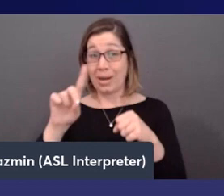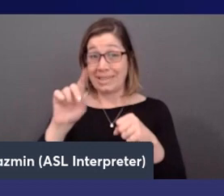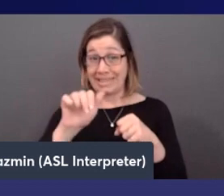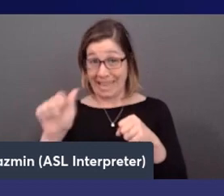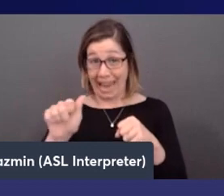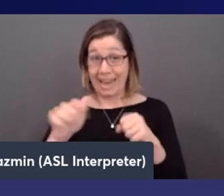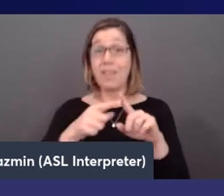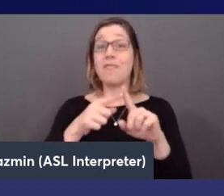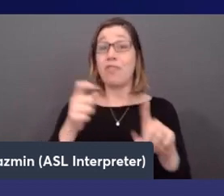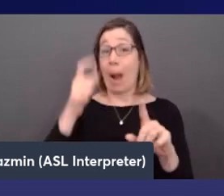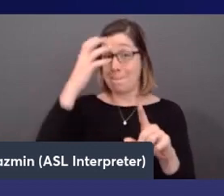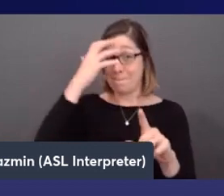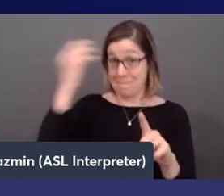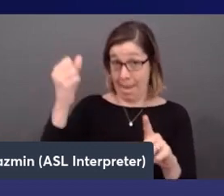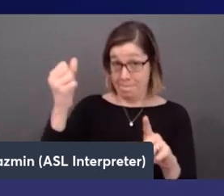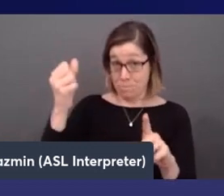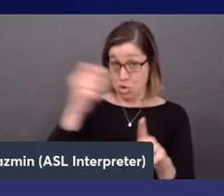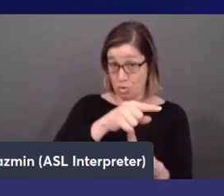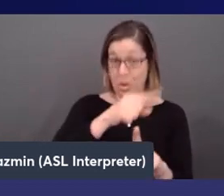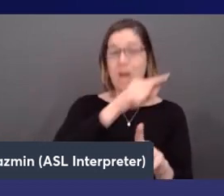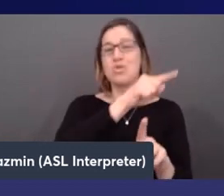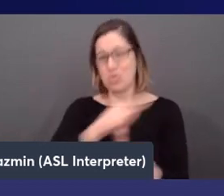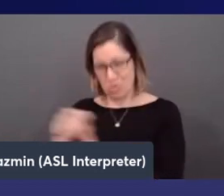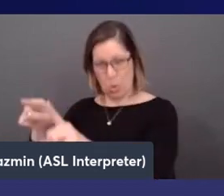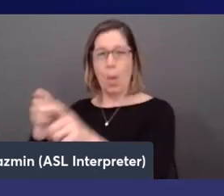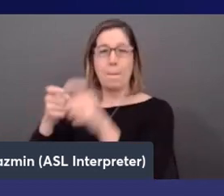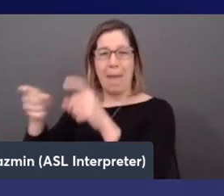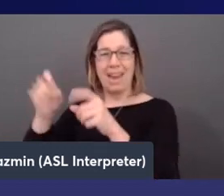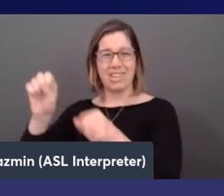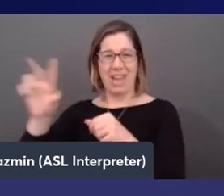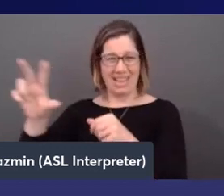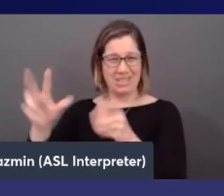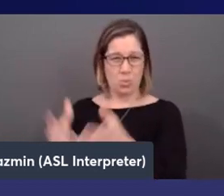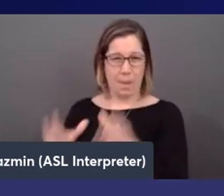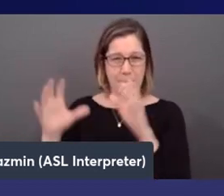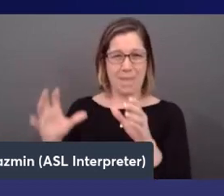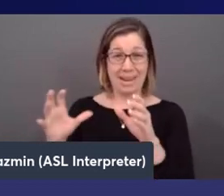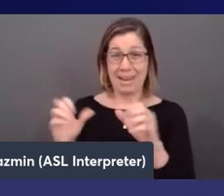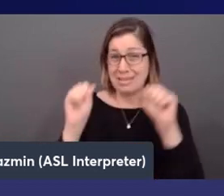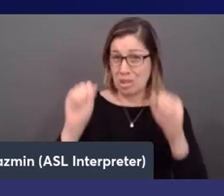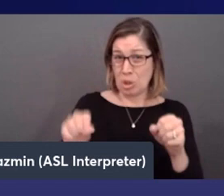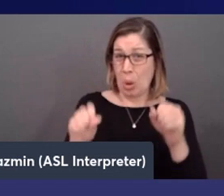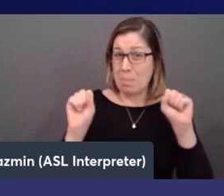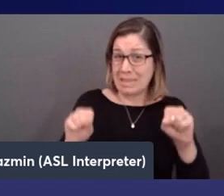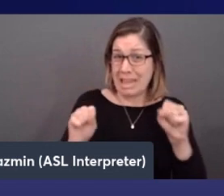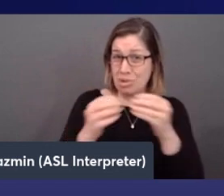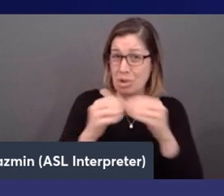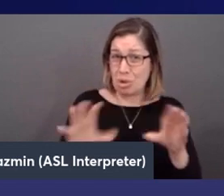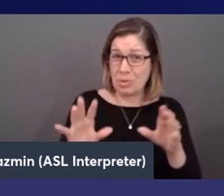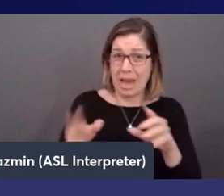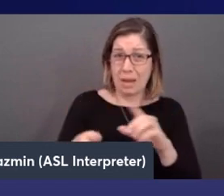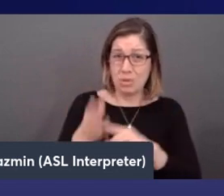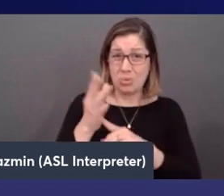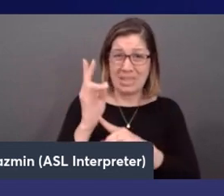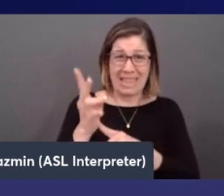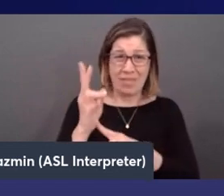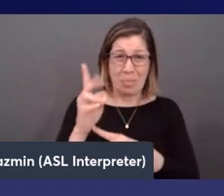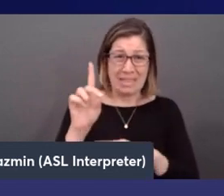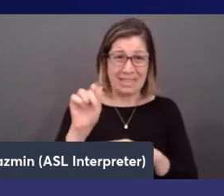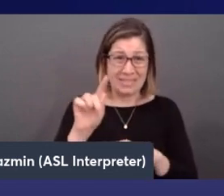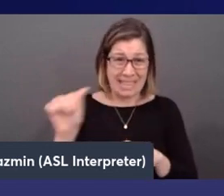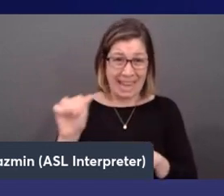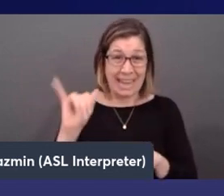managed S3 bucket. But that could still potentially lose up to 70 minutes of data, right? So if the last backup was completed